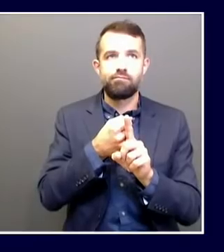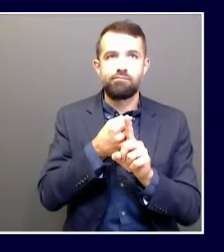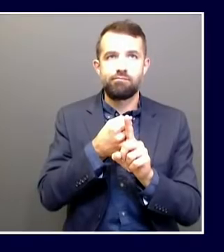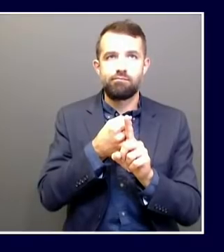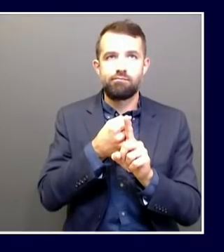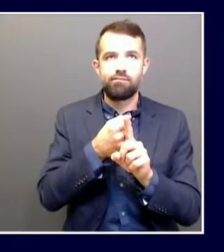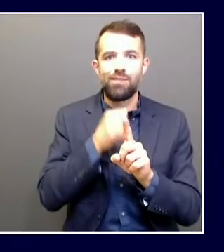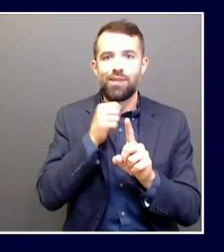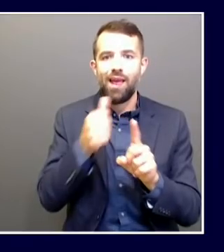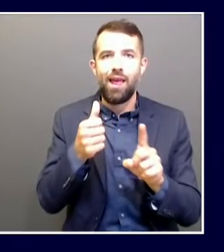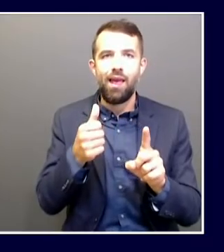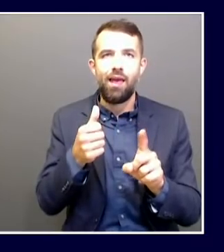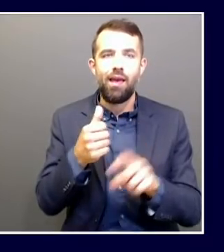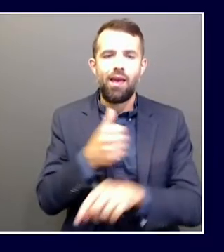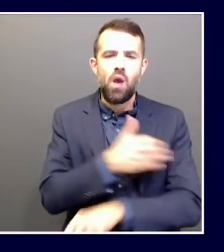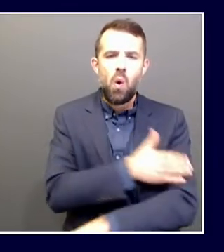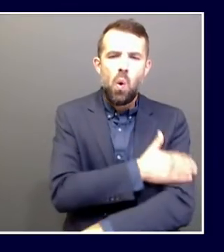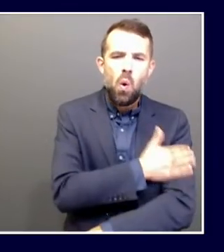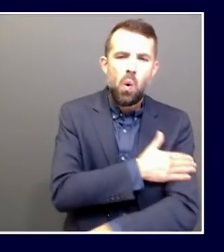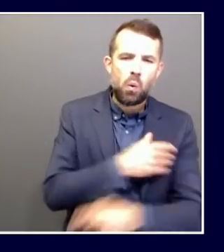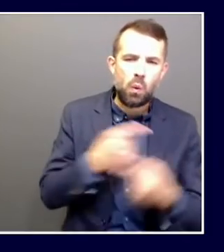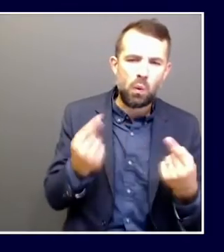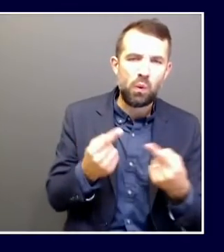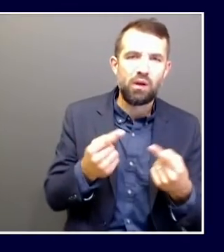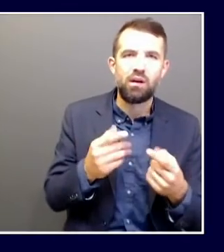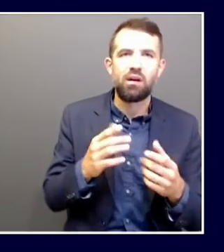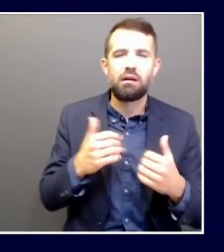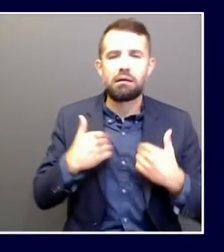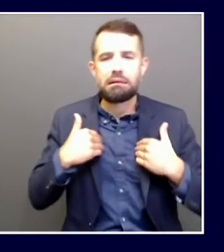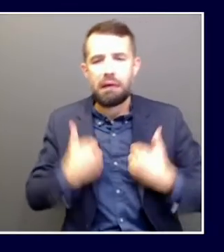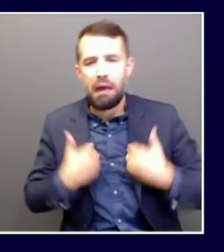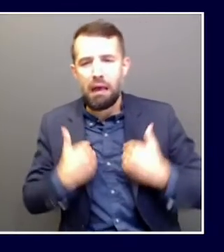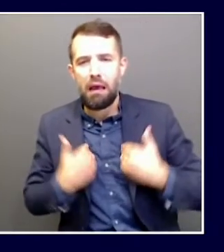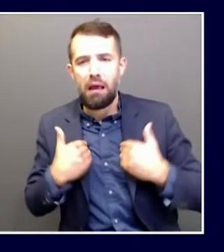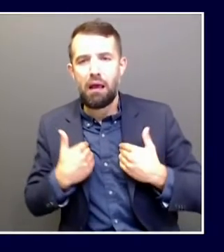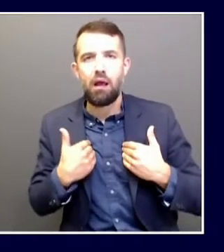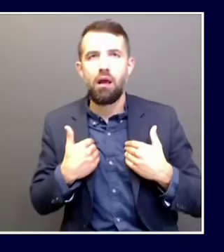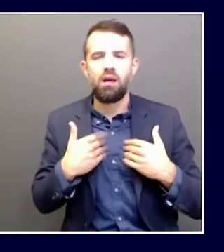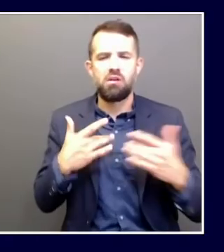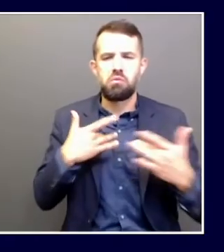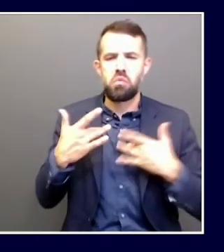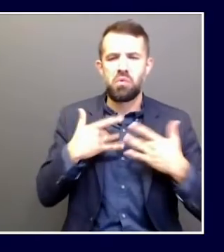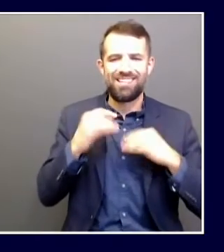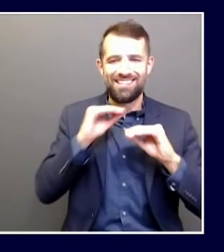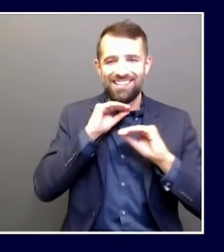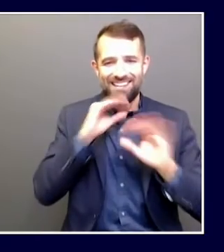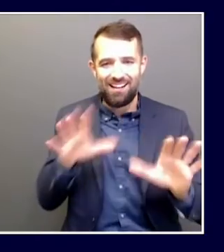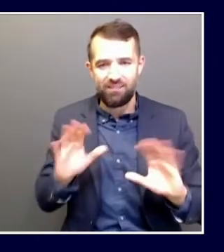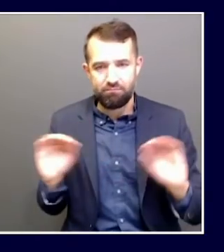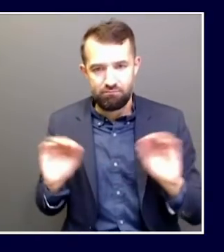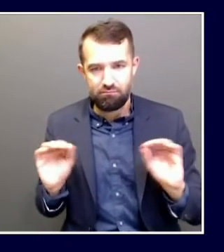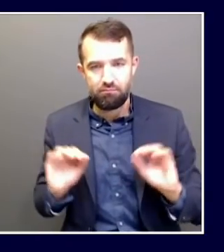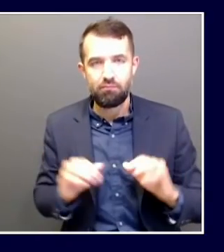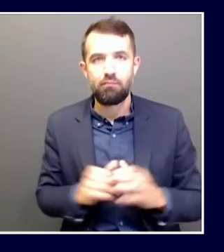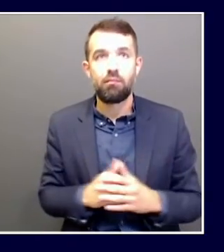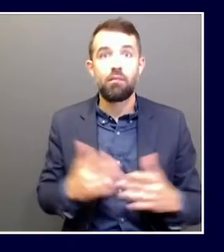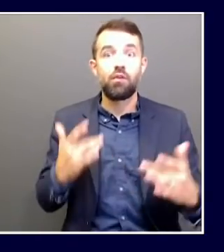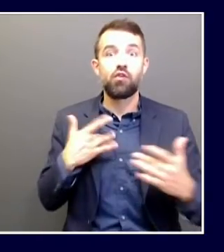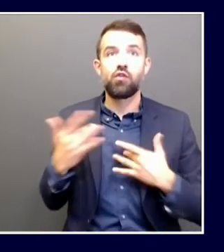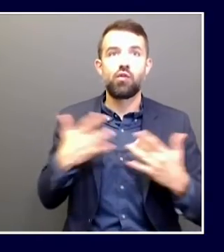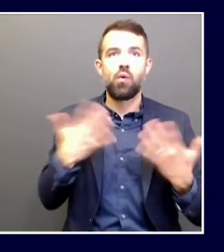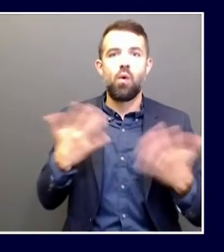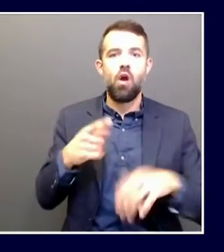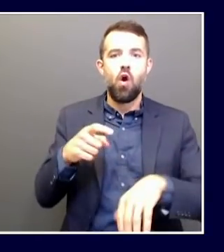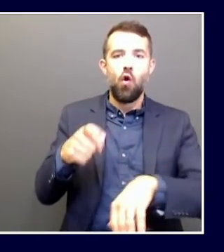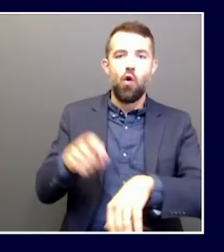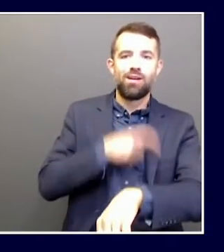the sore arm, the fatigue you get. It was a concern around the unknown long-term side effects. When